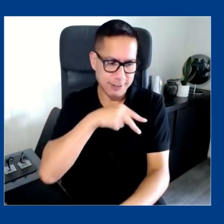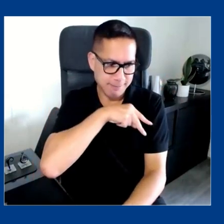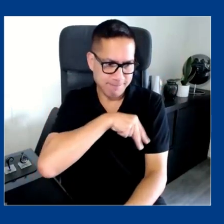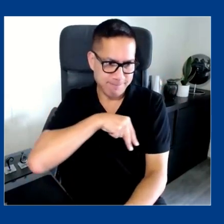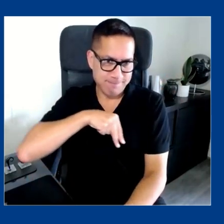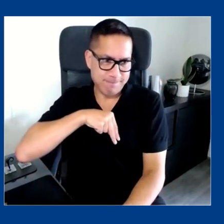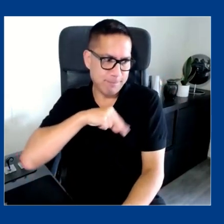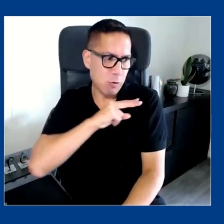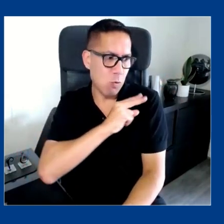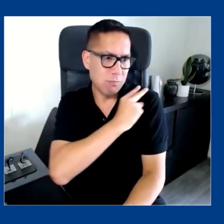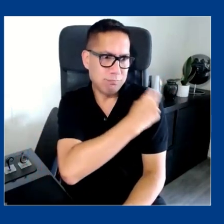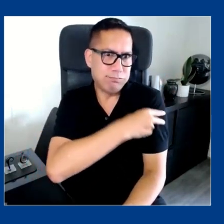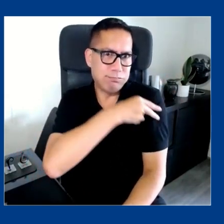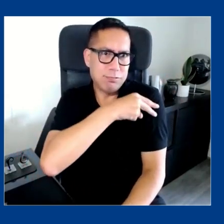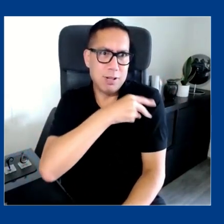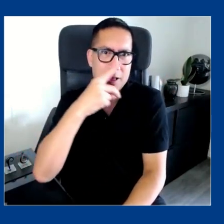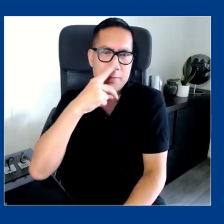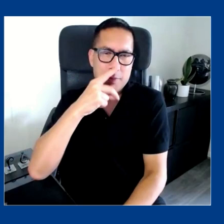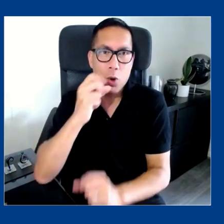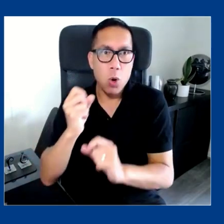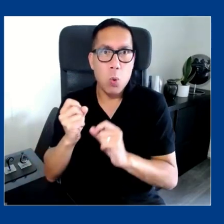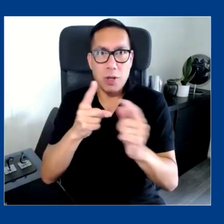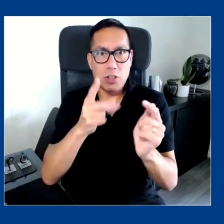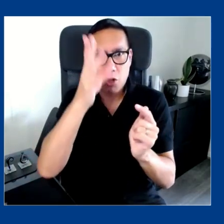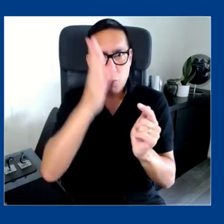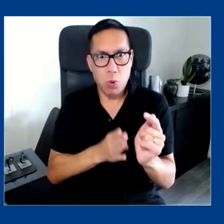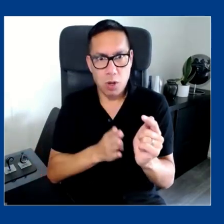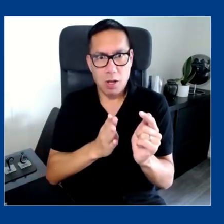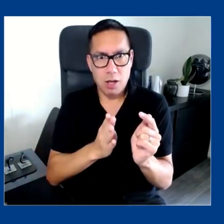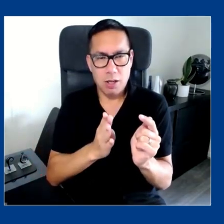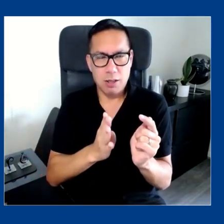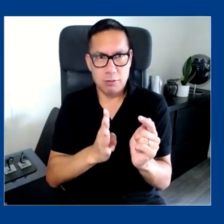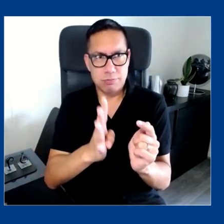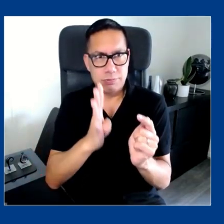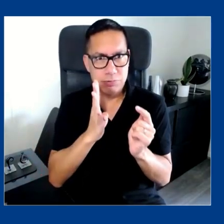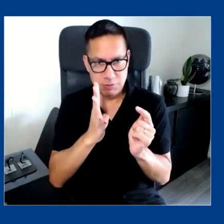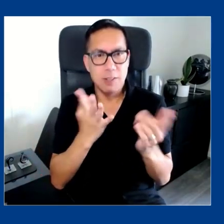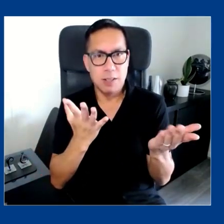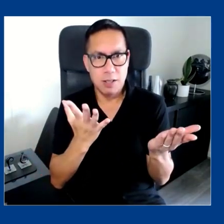to the border to pacify the rebel kings.